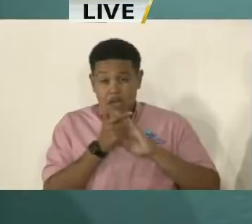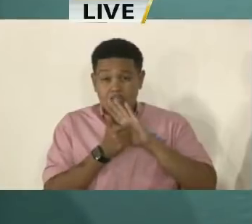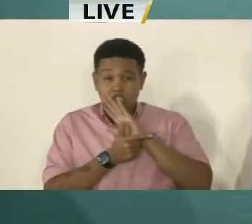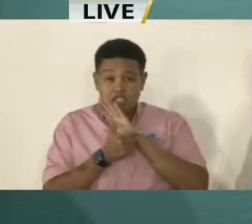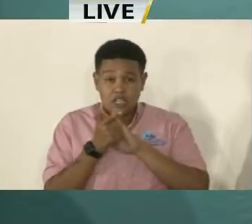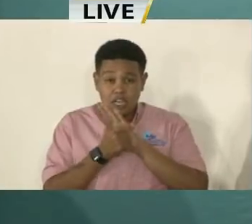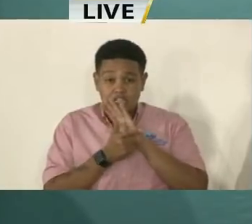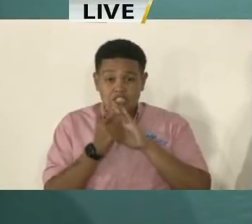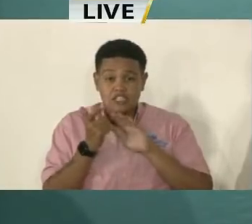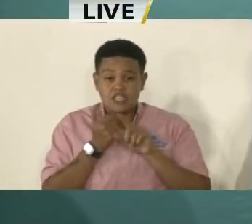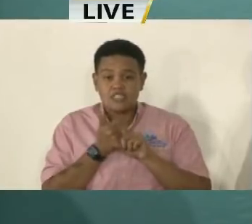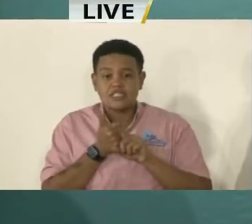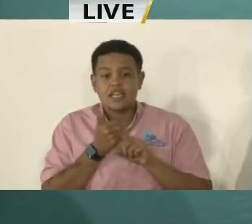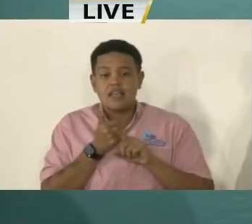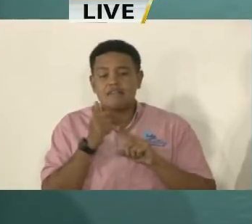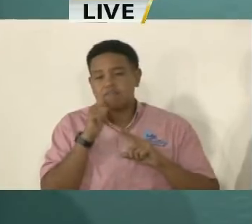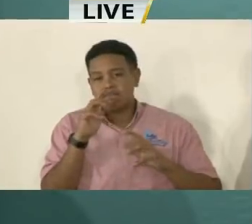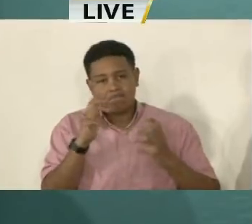legislations as being